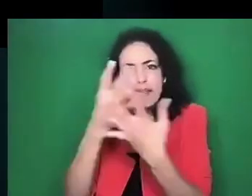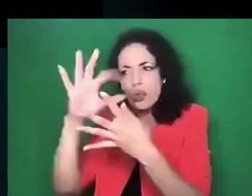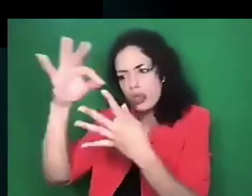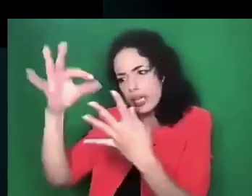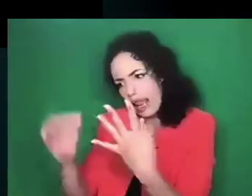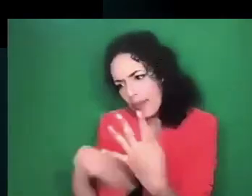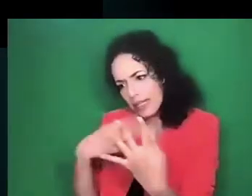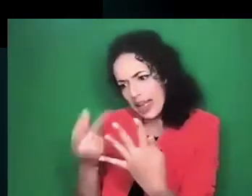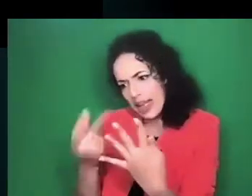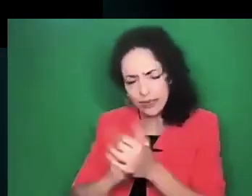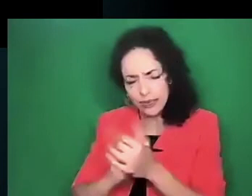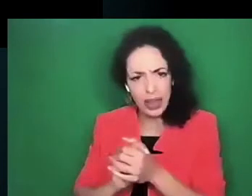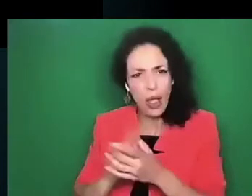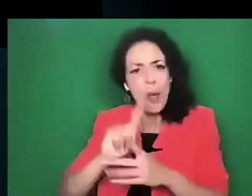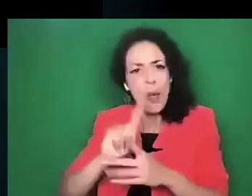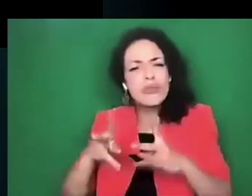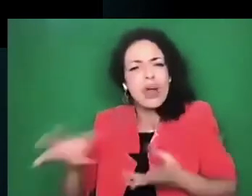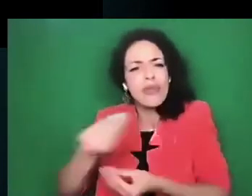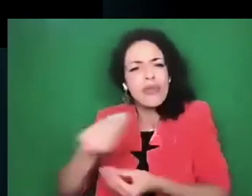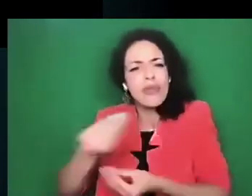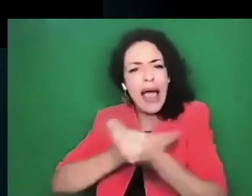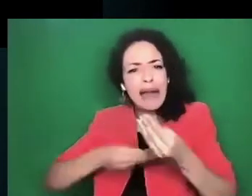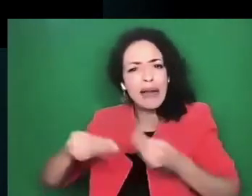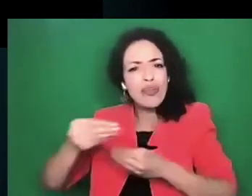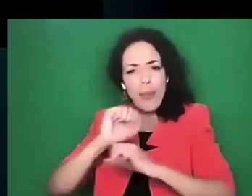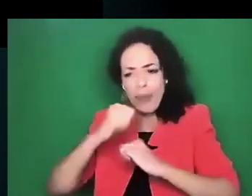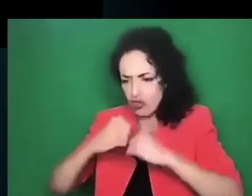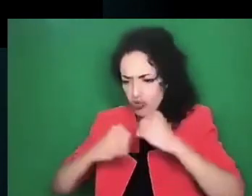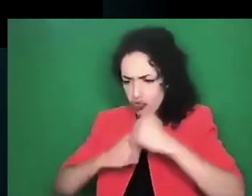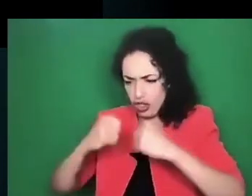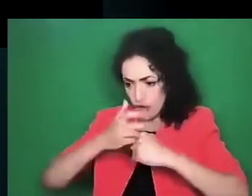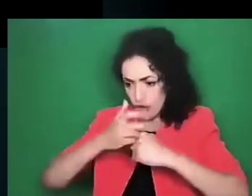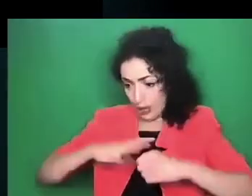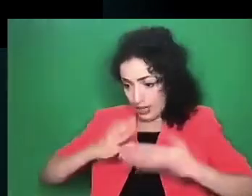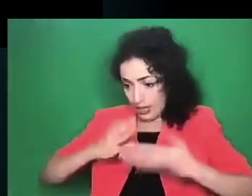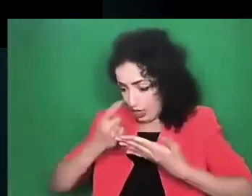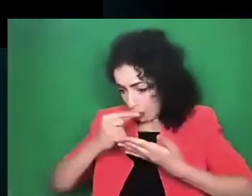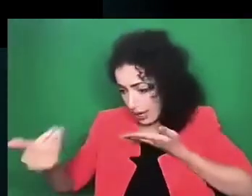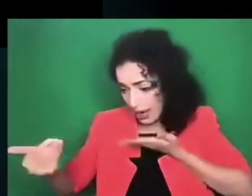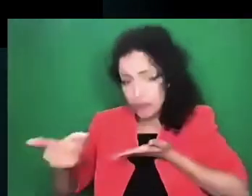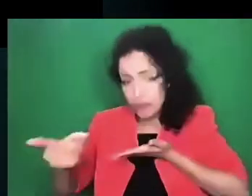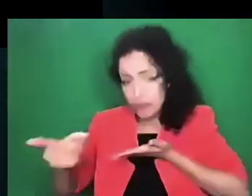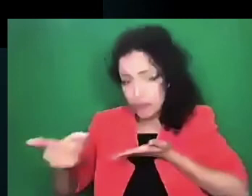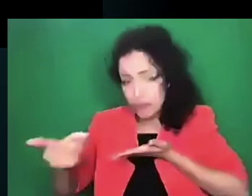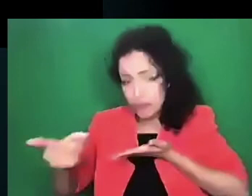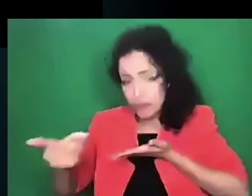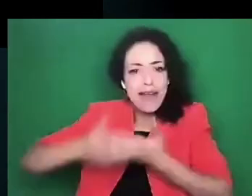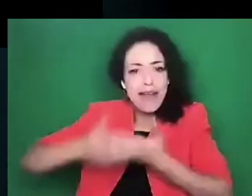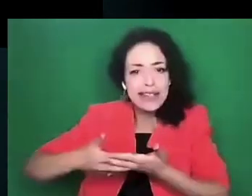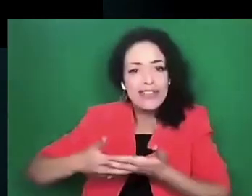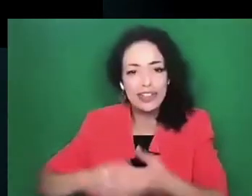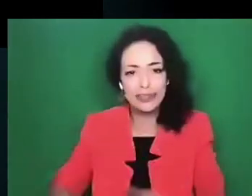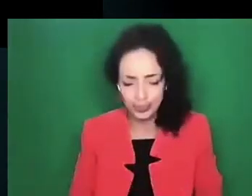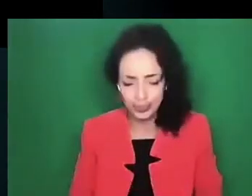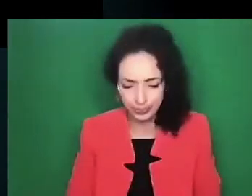to think of how we can protect disappearing performance heritage. And from working on fiction, investigating KitKat, we